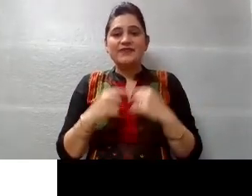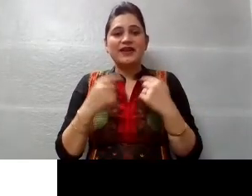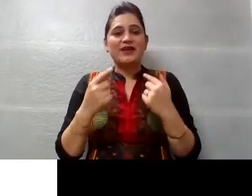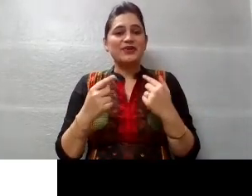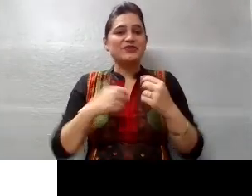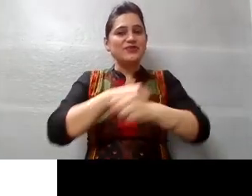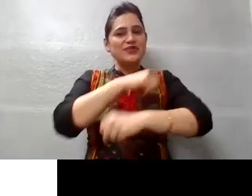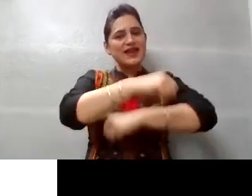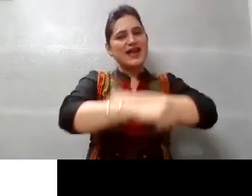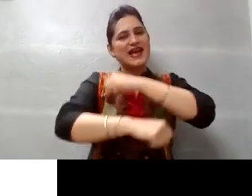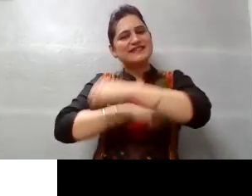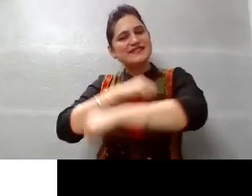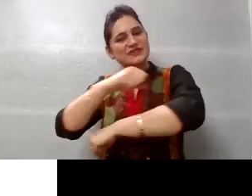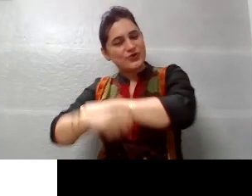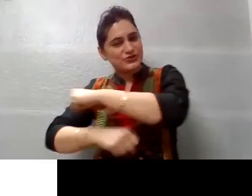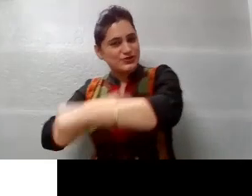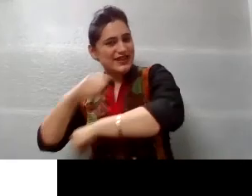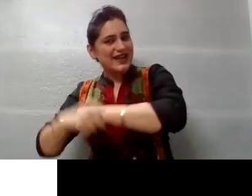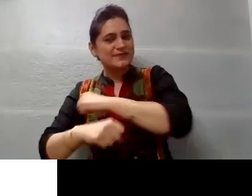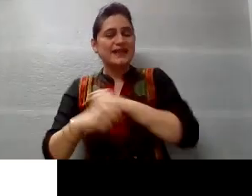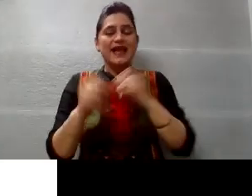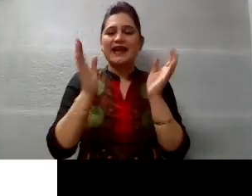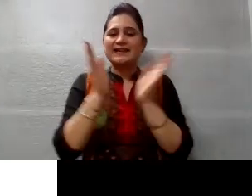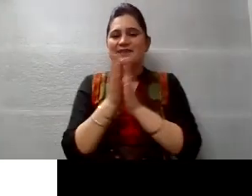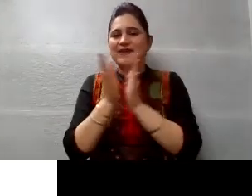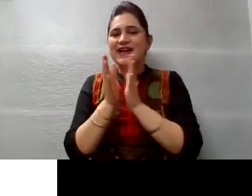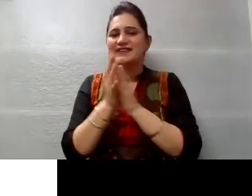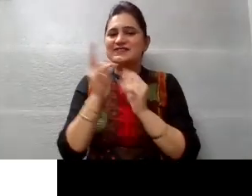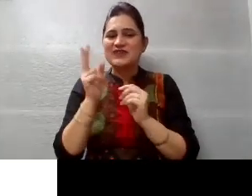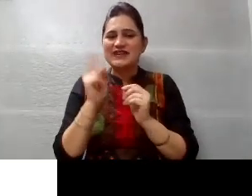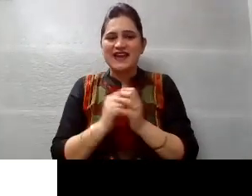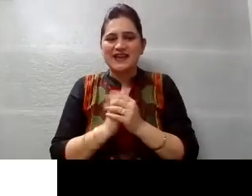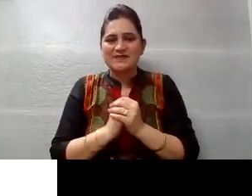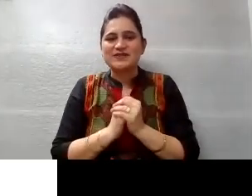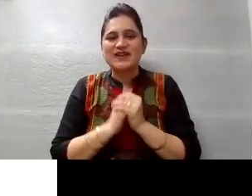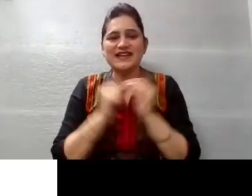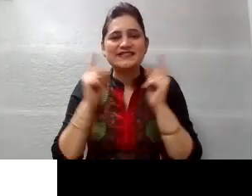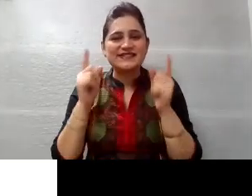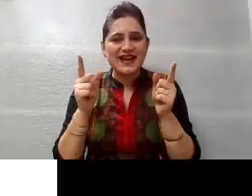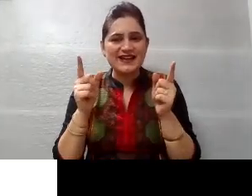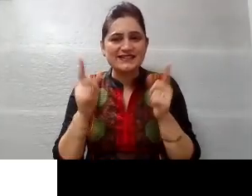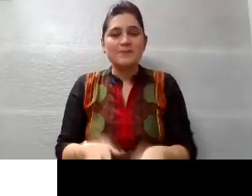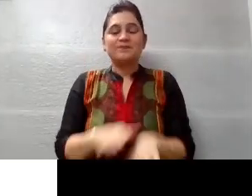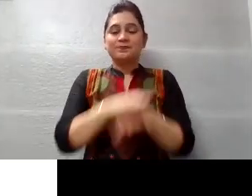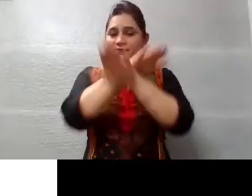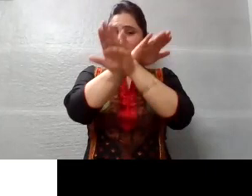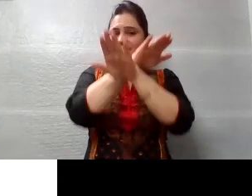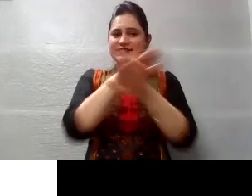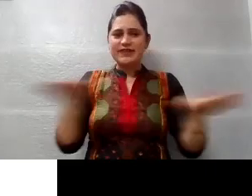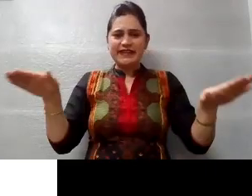and we are going to roll our hands two times and clap our hands three times. So let's start!